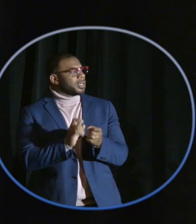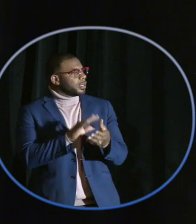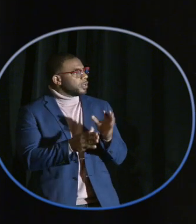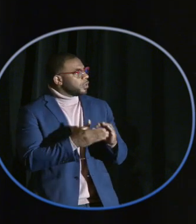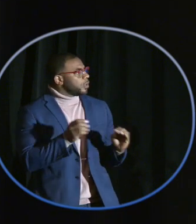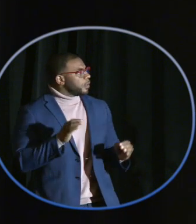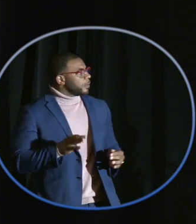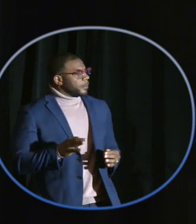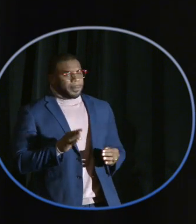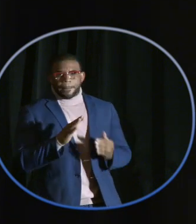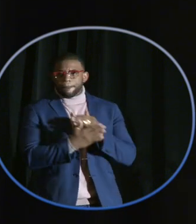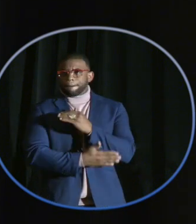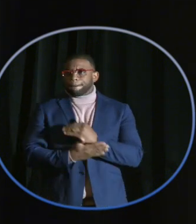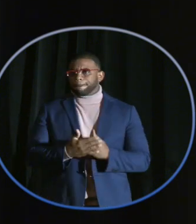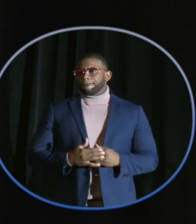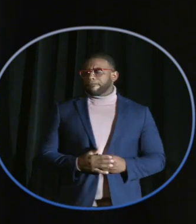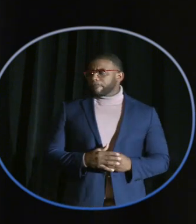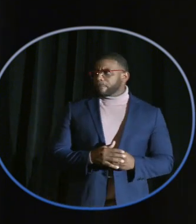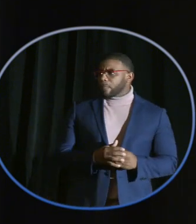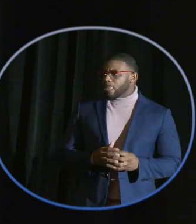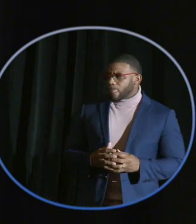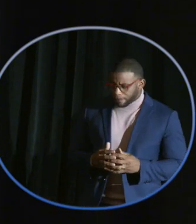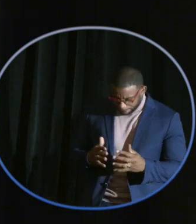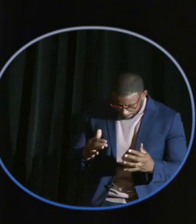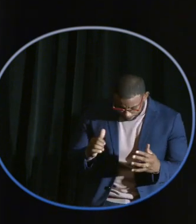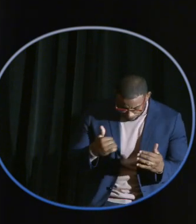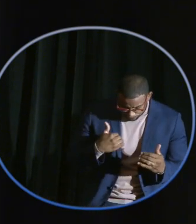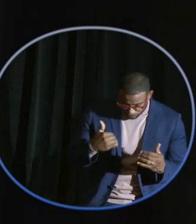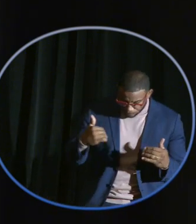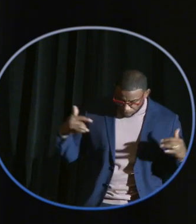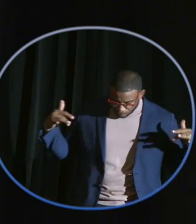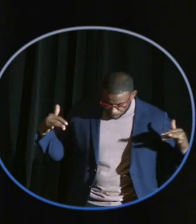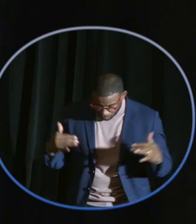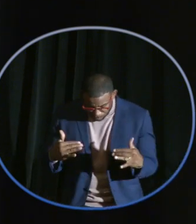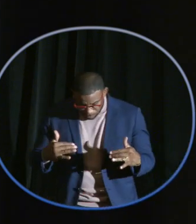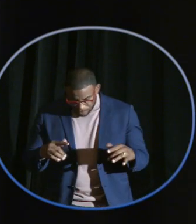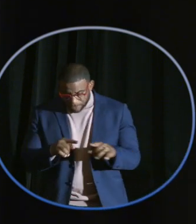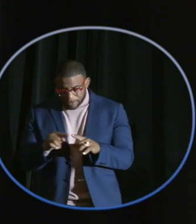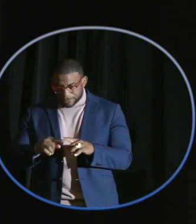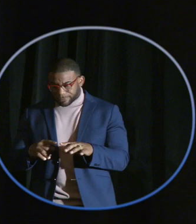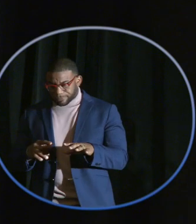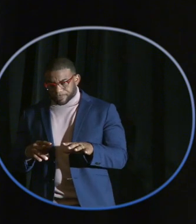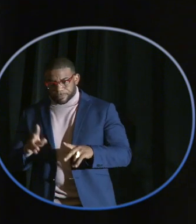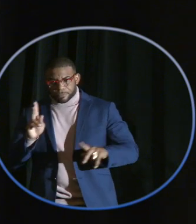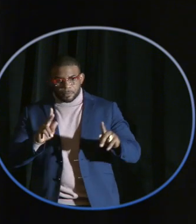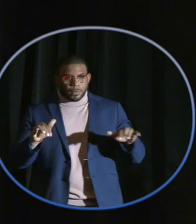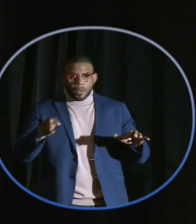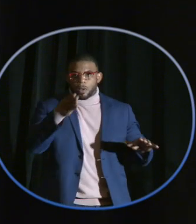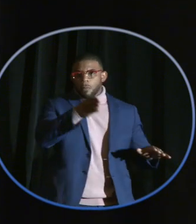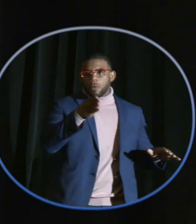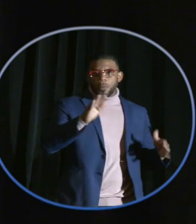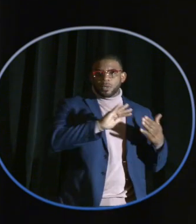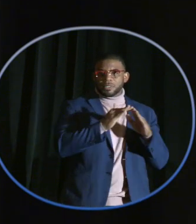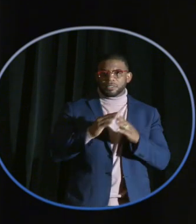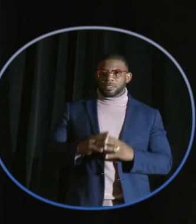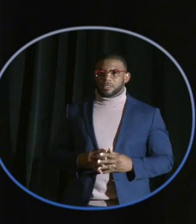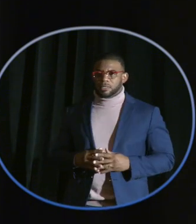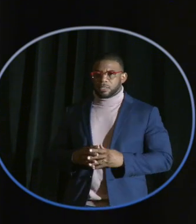story of the country. And so our gathering as the people of Baltimore